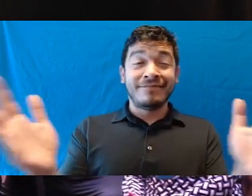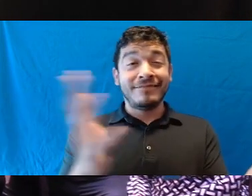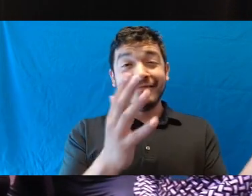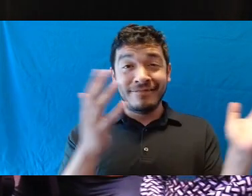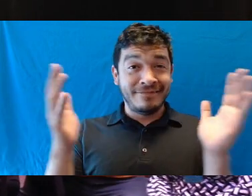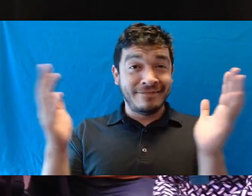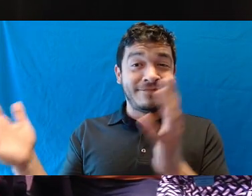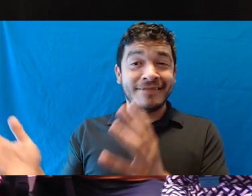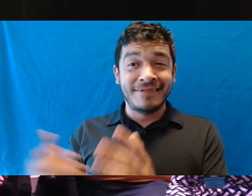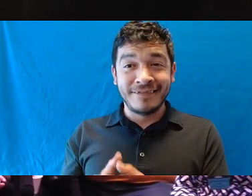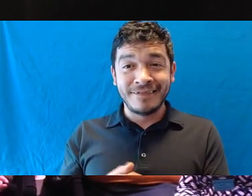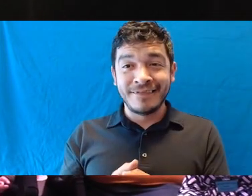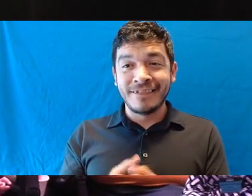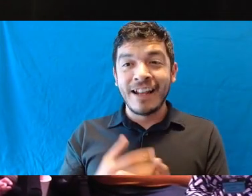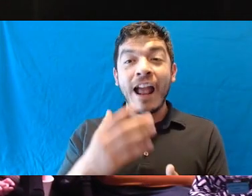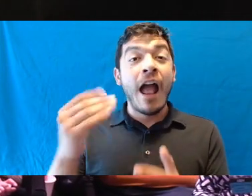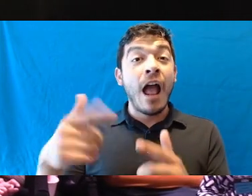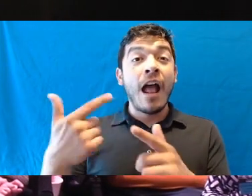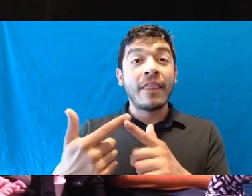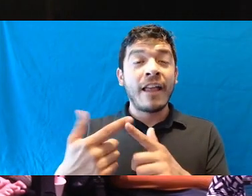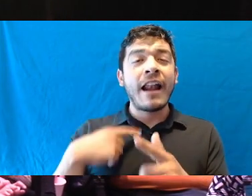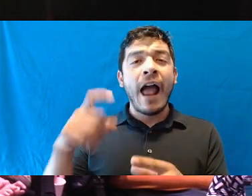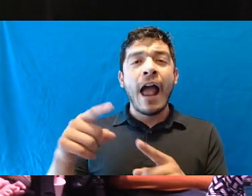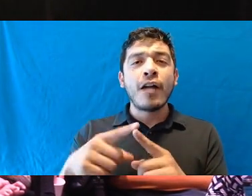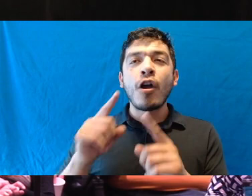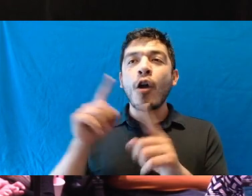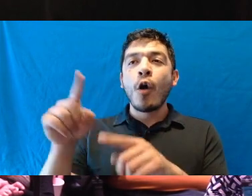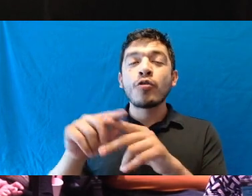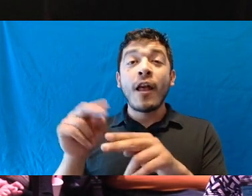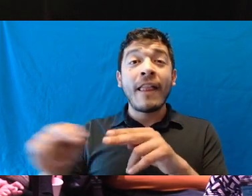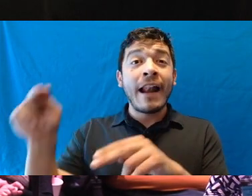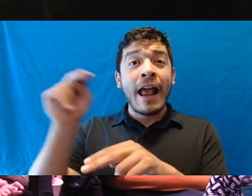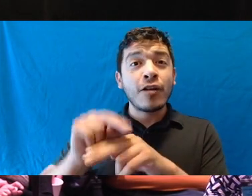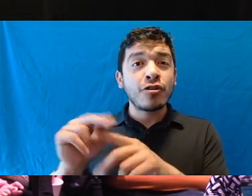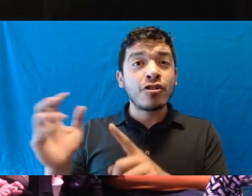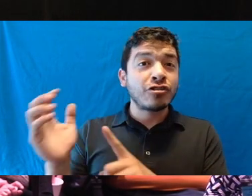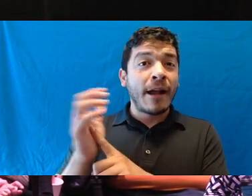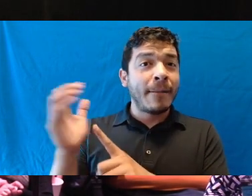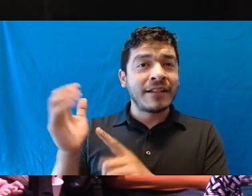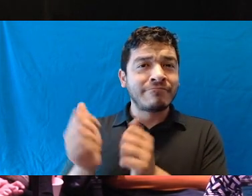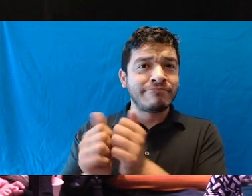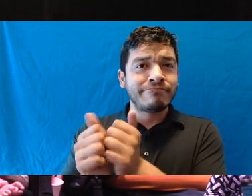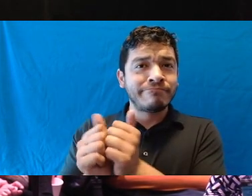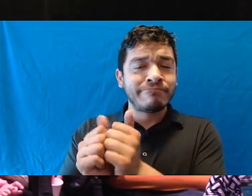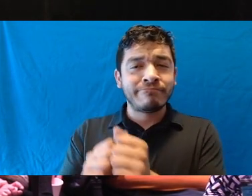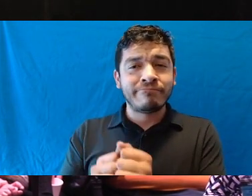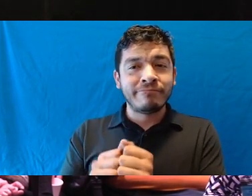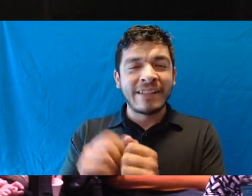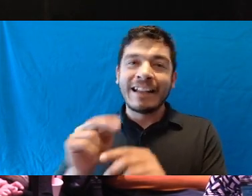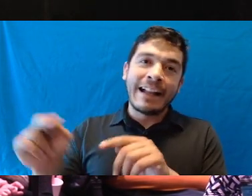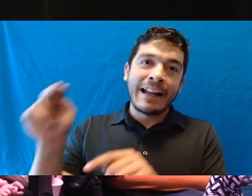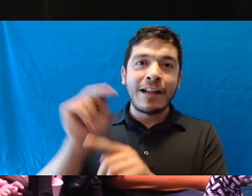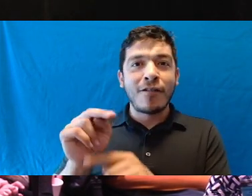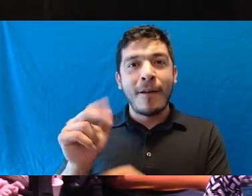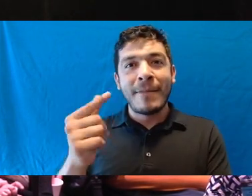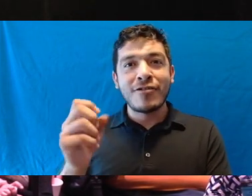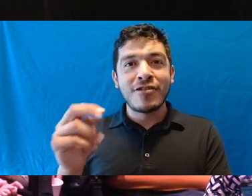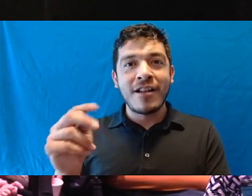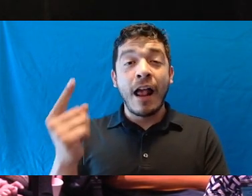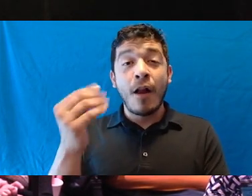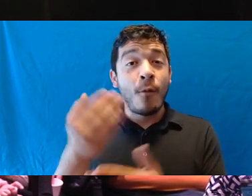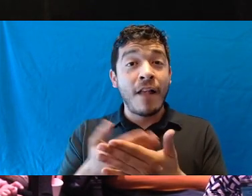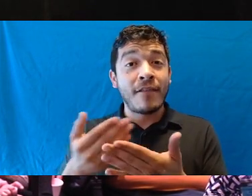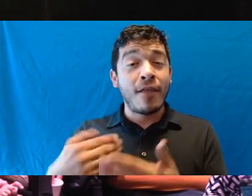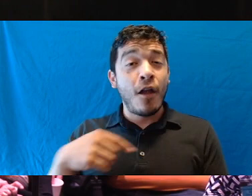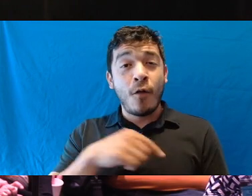And then I had to go to the national championship, the national pageant, and one of the things we had to do